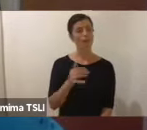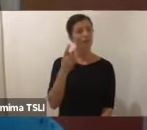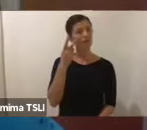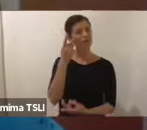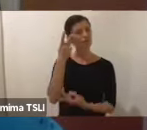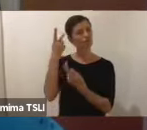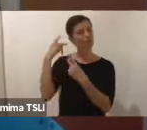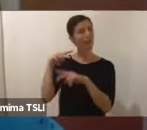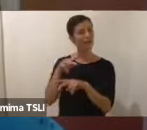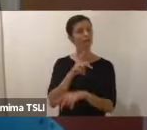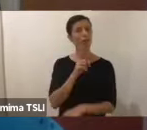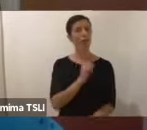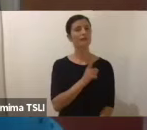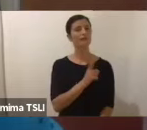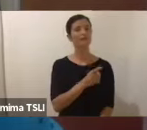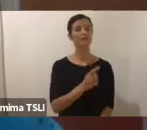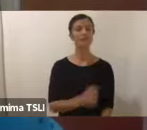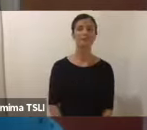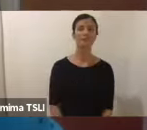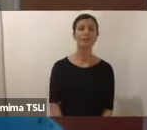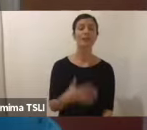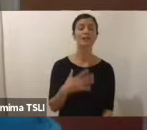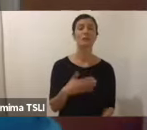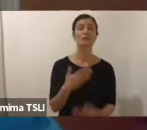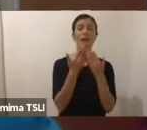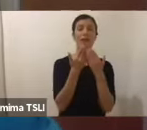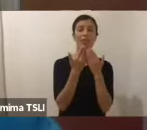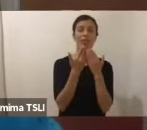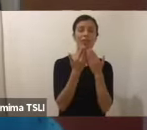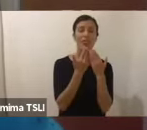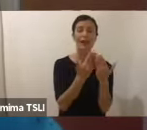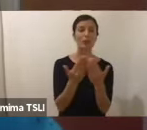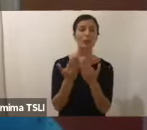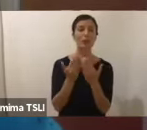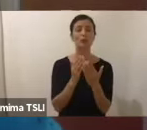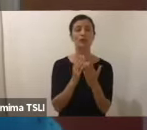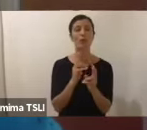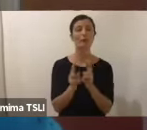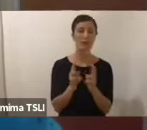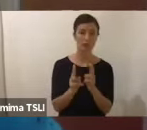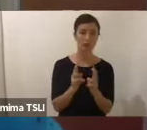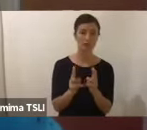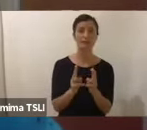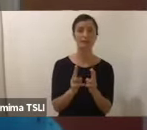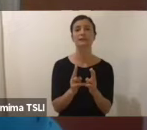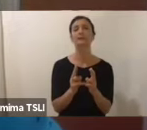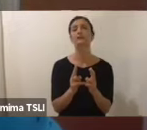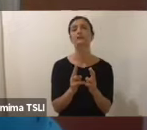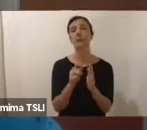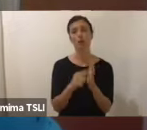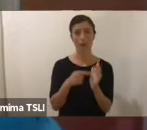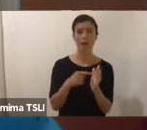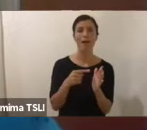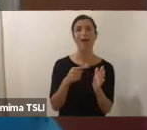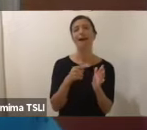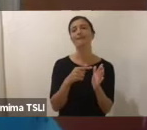thank you to our um sign language interpreters jemima and anna who